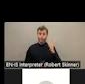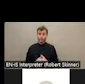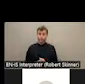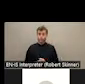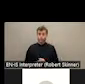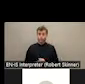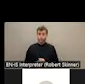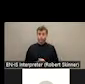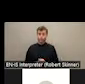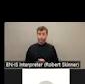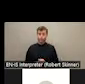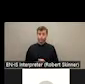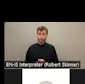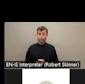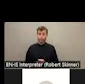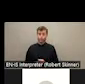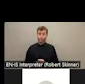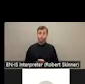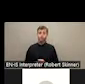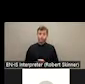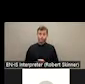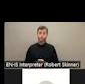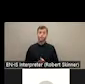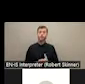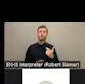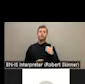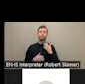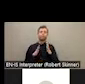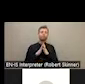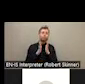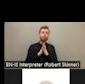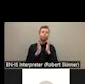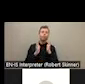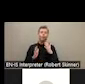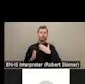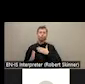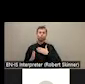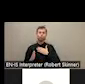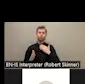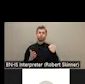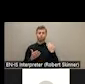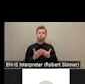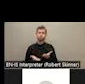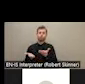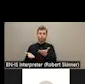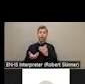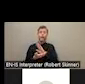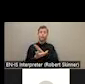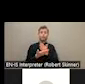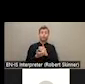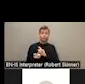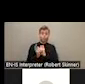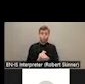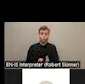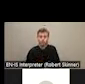experience from Rwanda on the use of technology in Rwandan schools to enhance the learning of